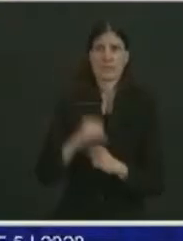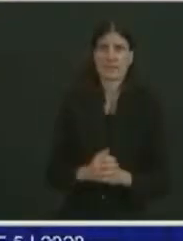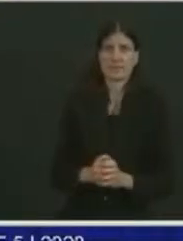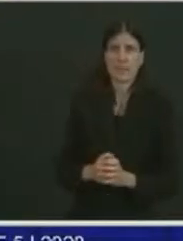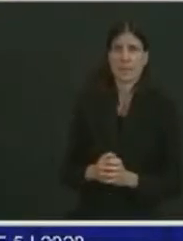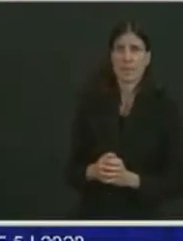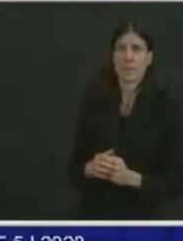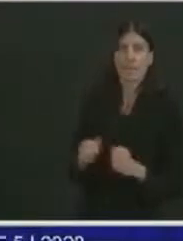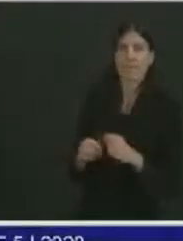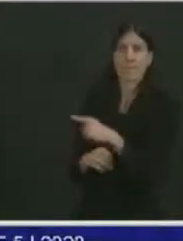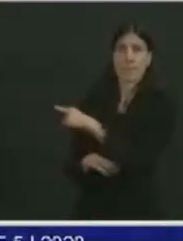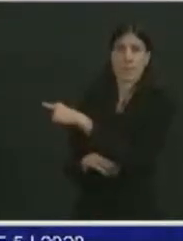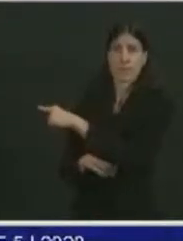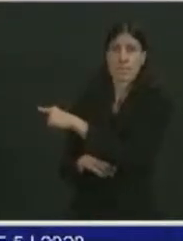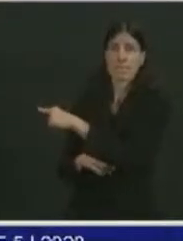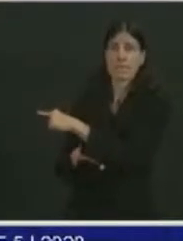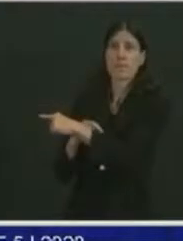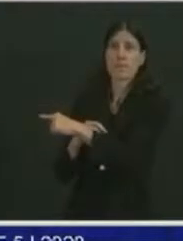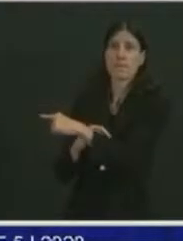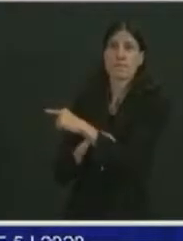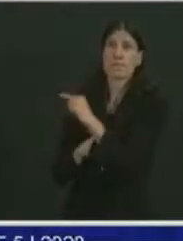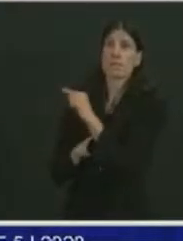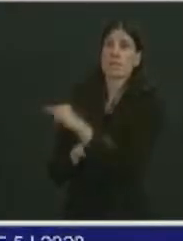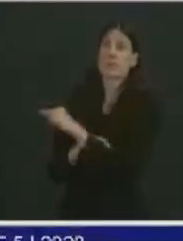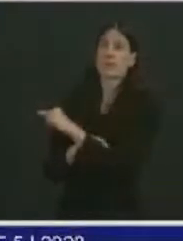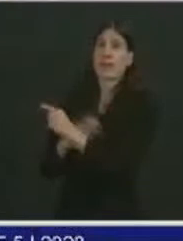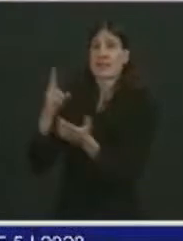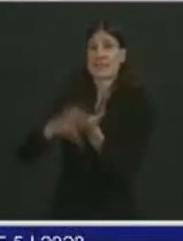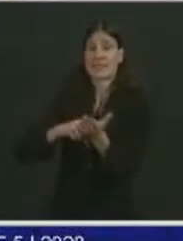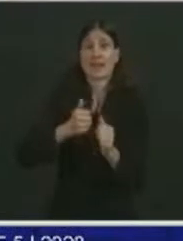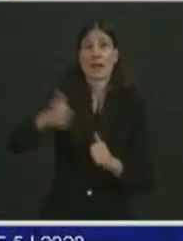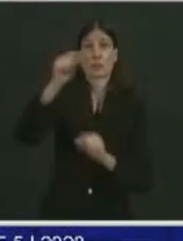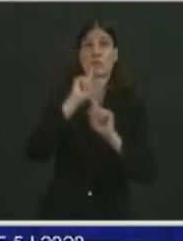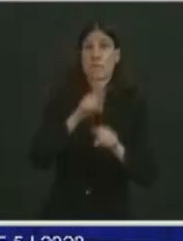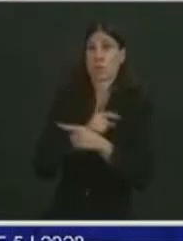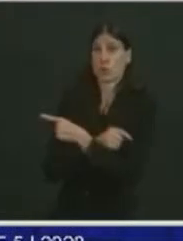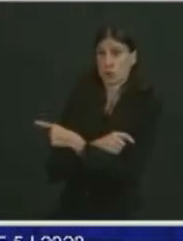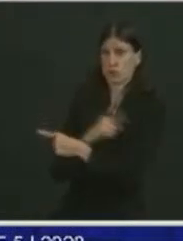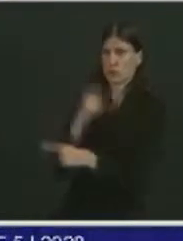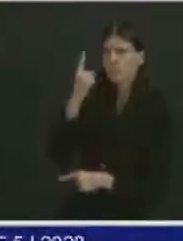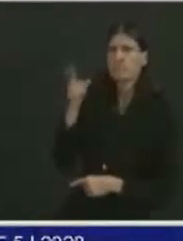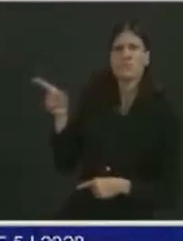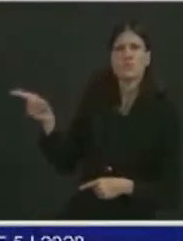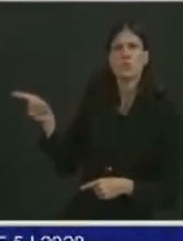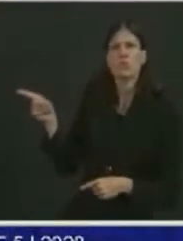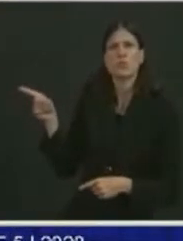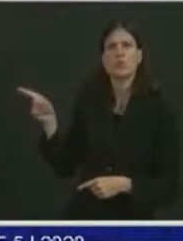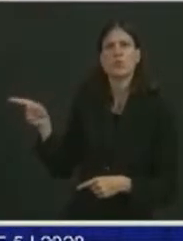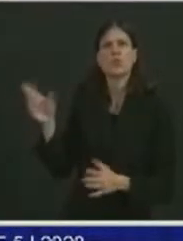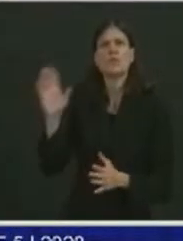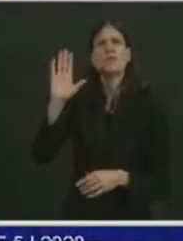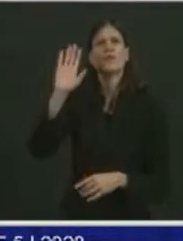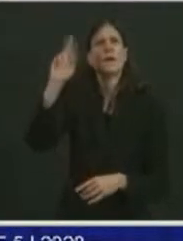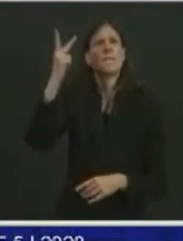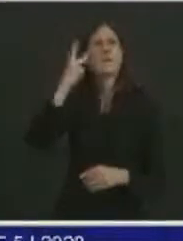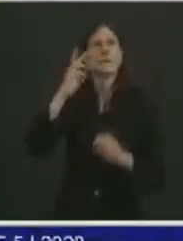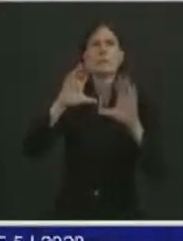orders. NEFAC, the New England First Amendment Coalition, and some other watchdog groups have asked you about lifting the